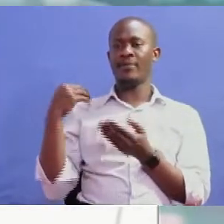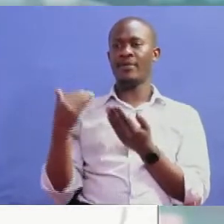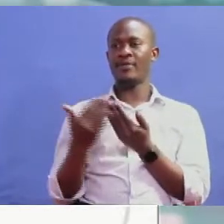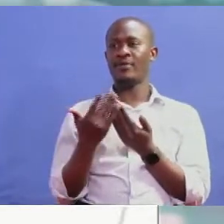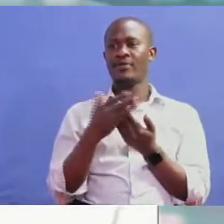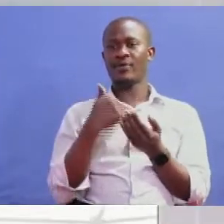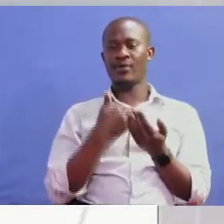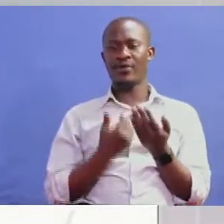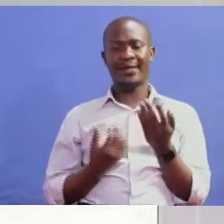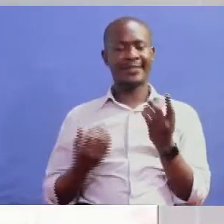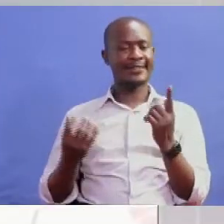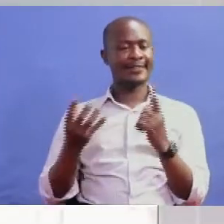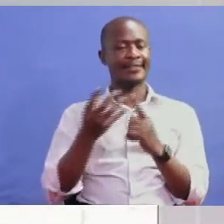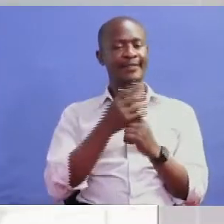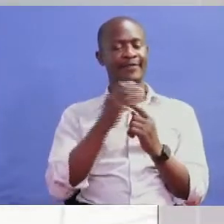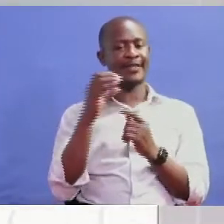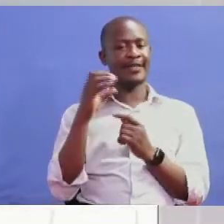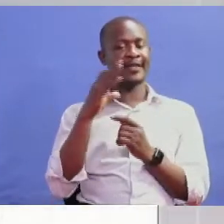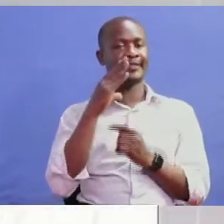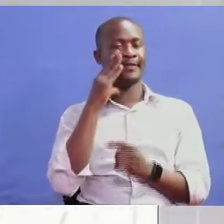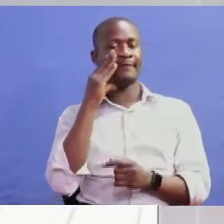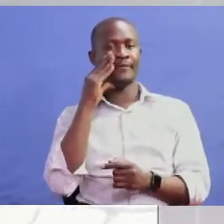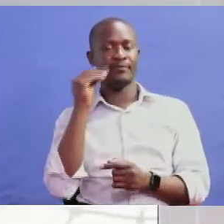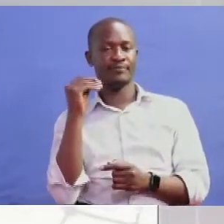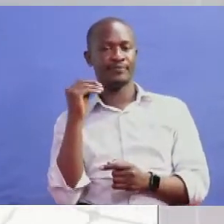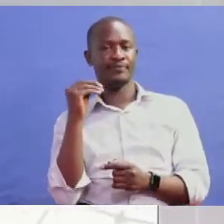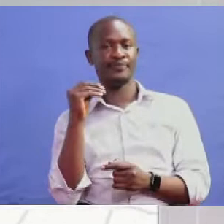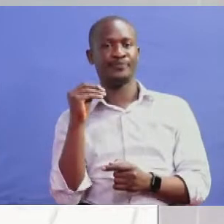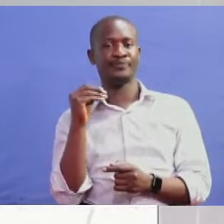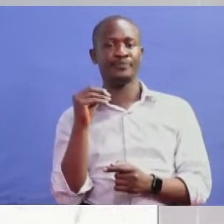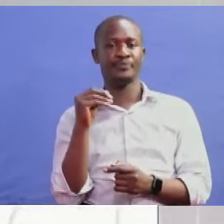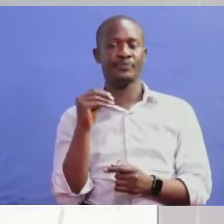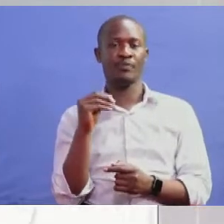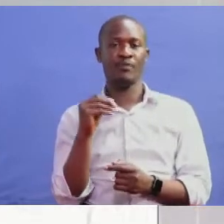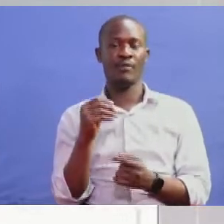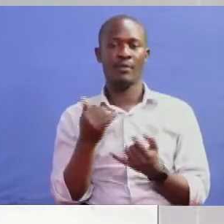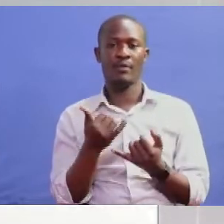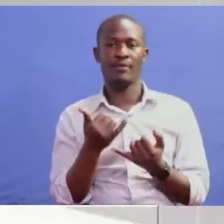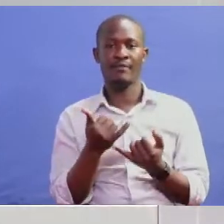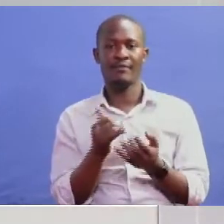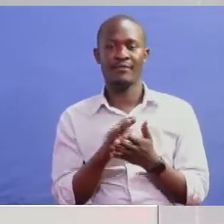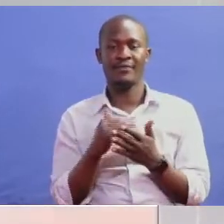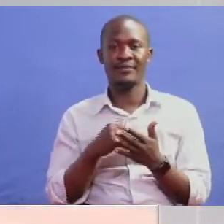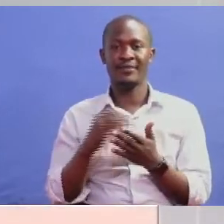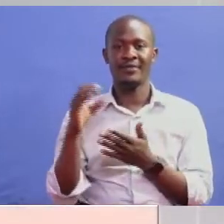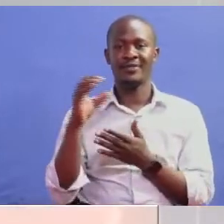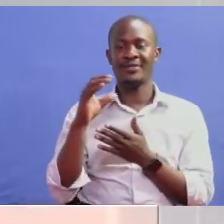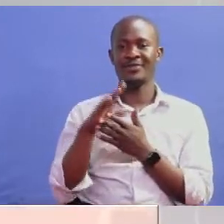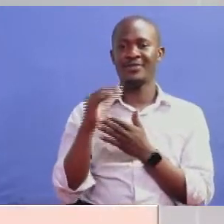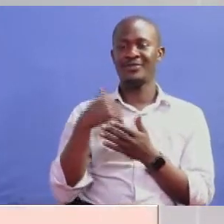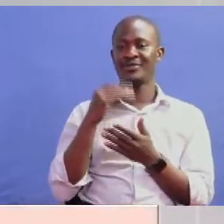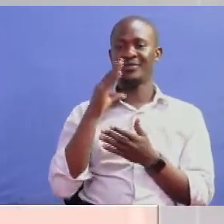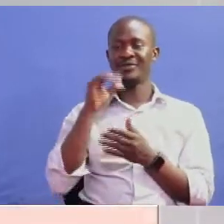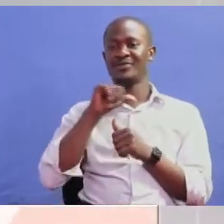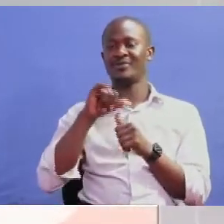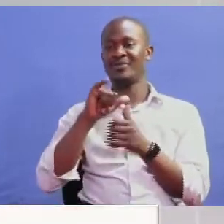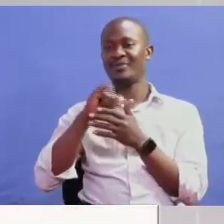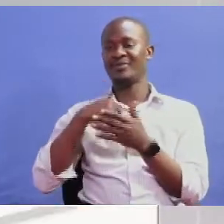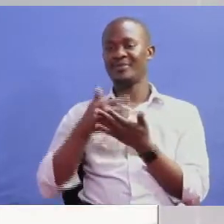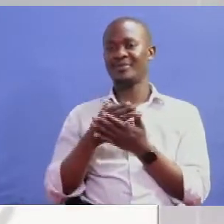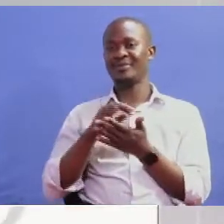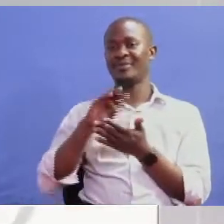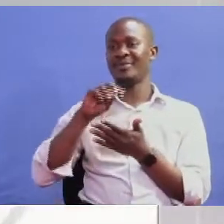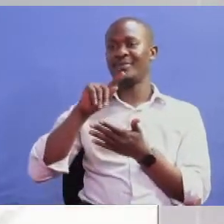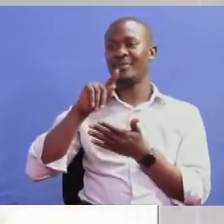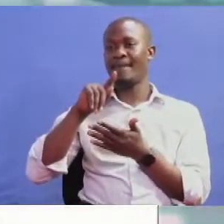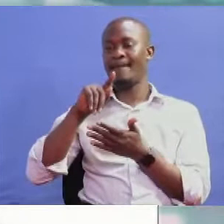Achieving Customer Experience current role, right? Customer experience, you'll tell us about that, Mr. Paul,